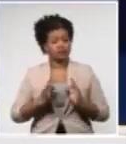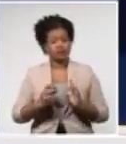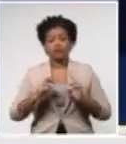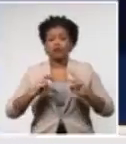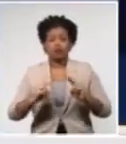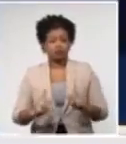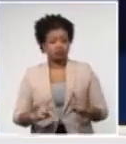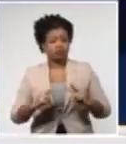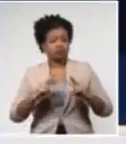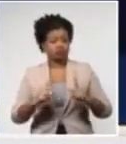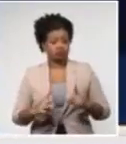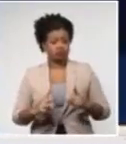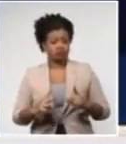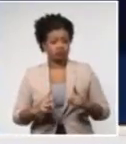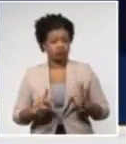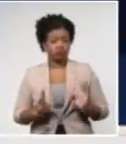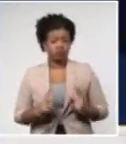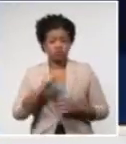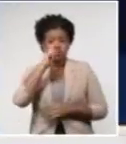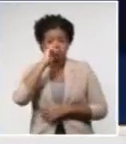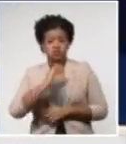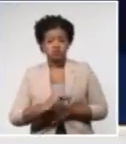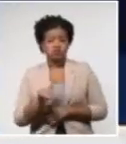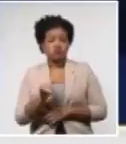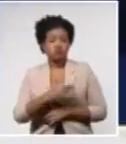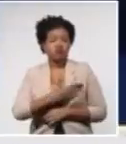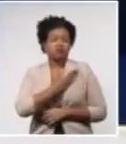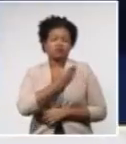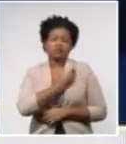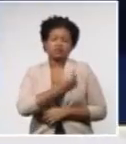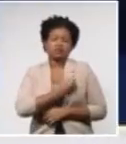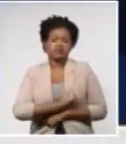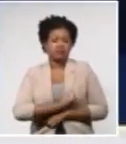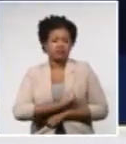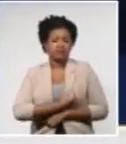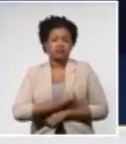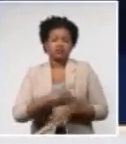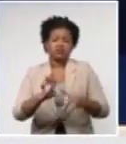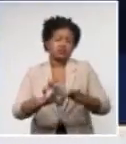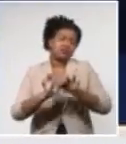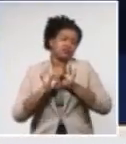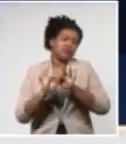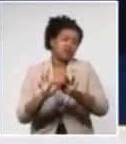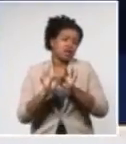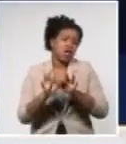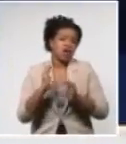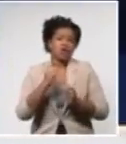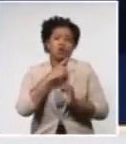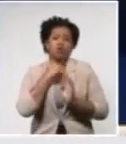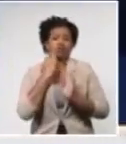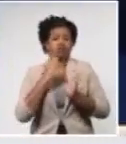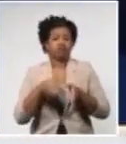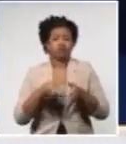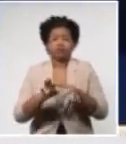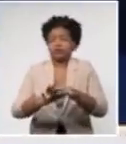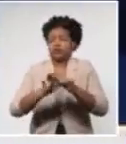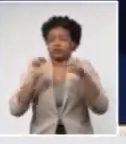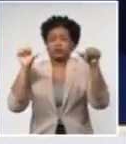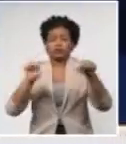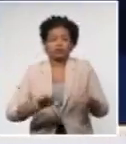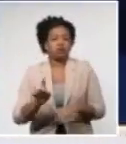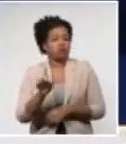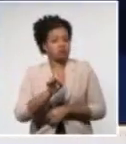all children have had a favorable evolution in our country.